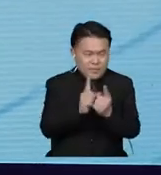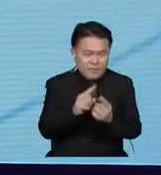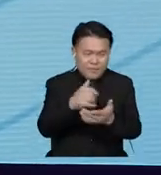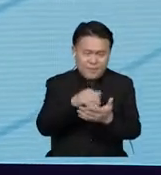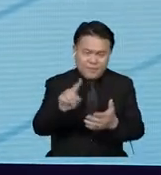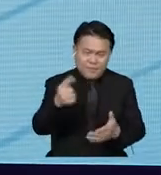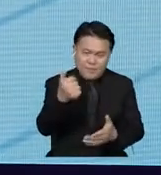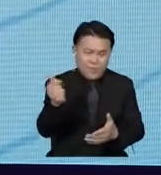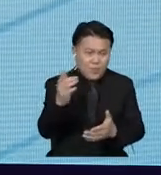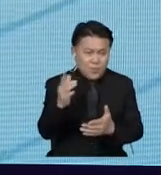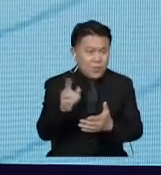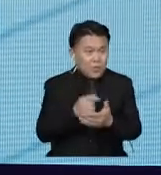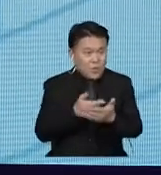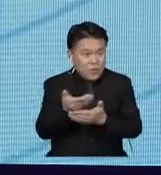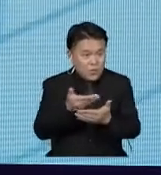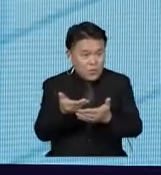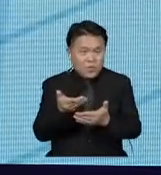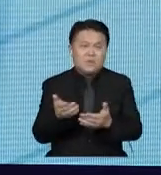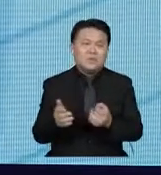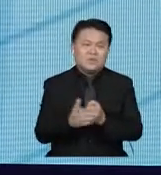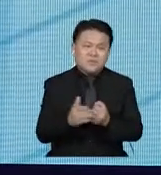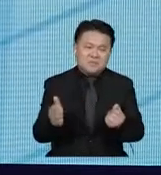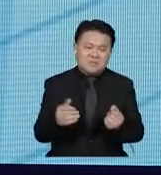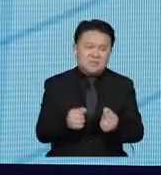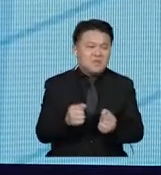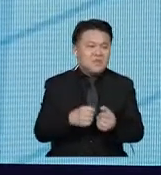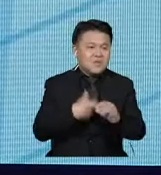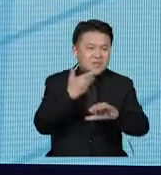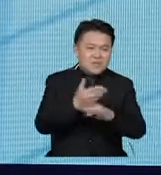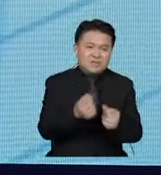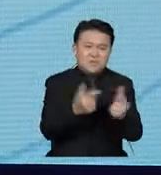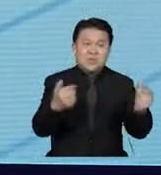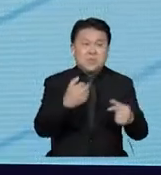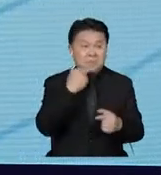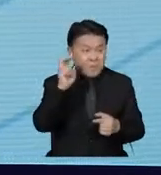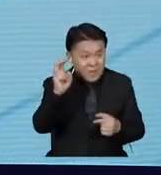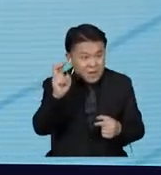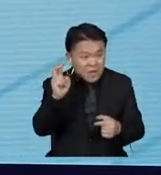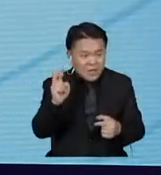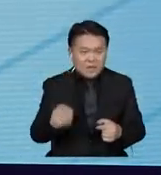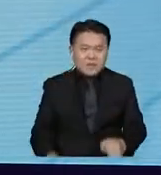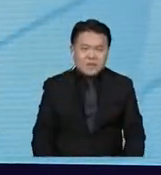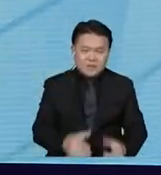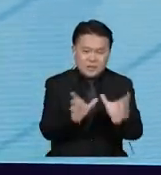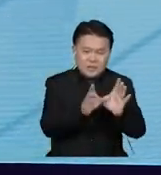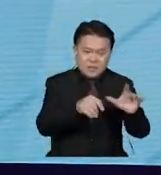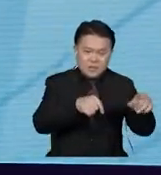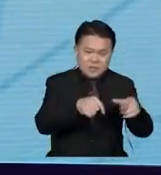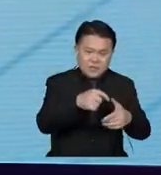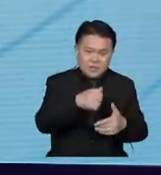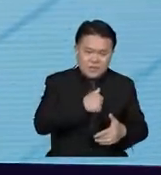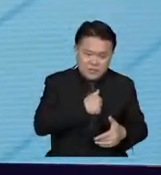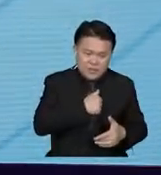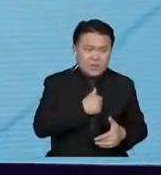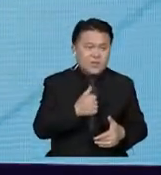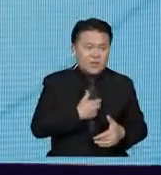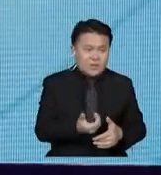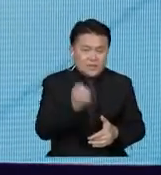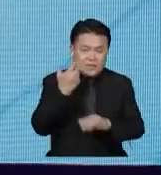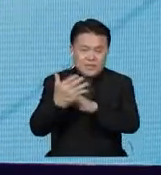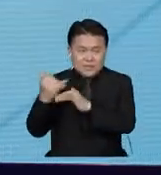innovation. Group identity and an attraction to those who share your identity, it changes the